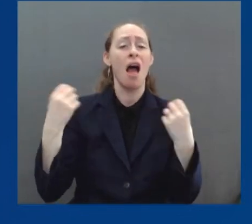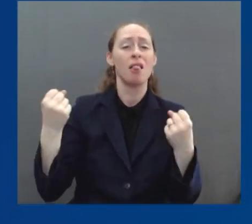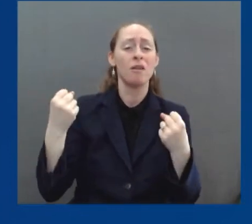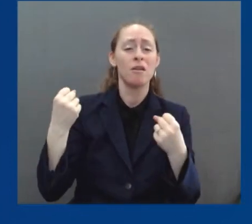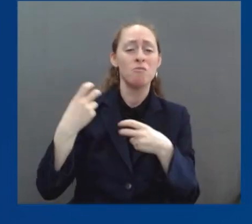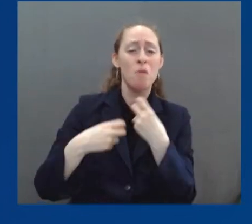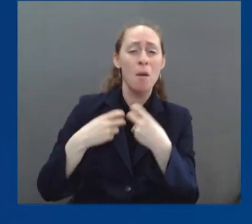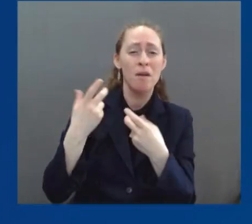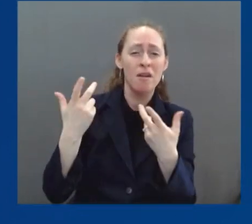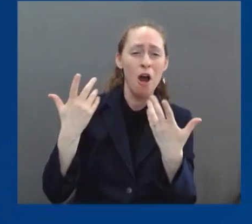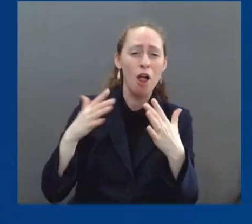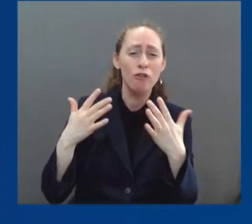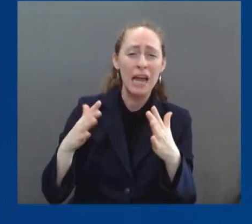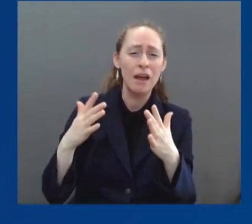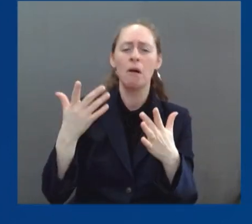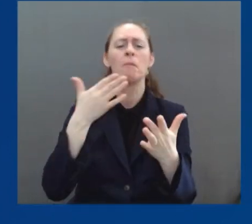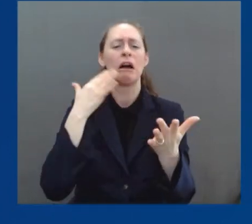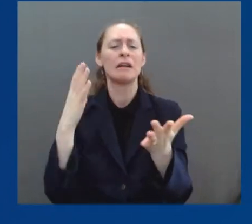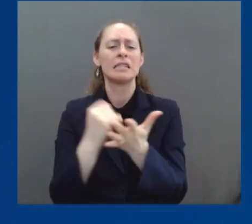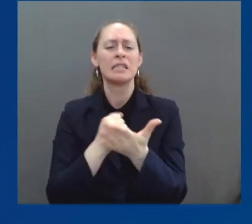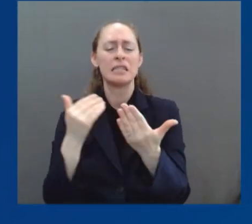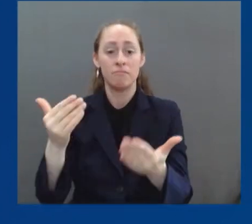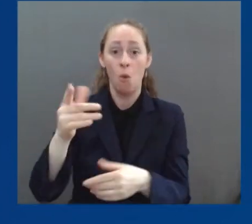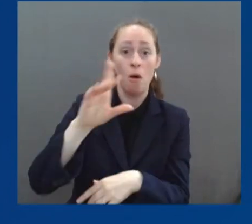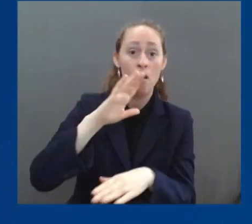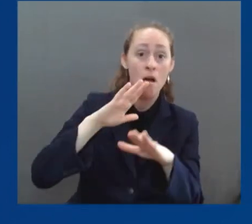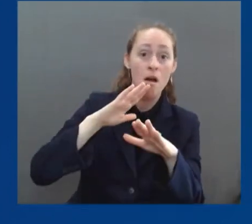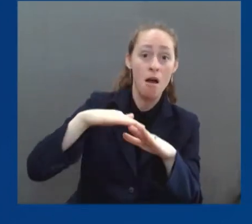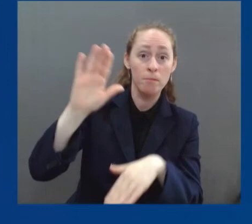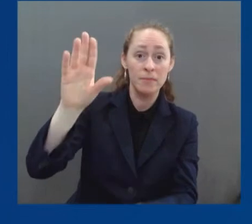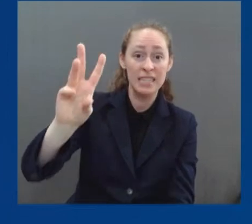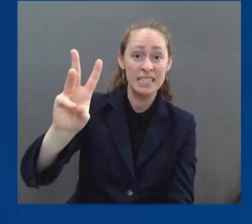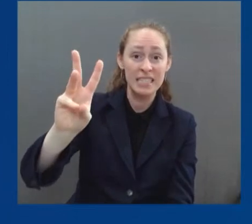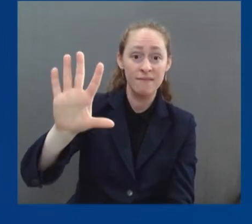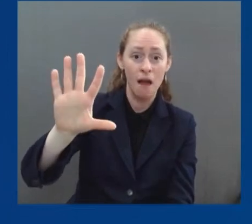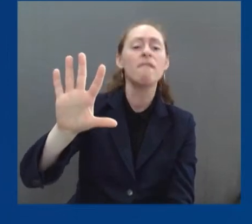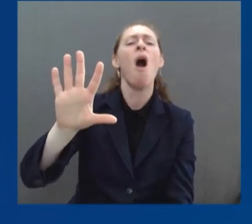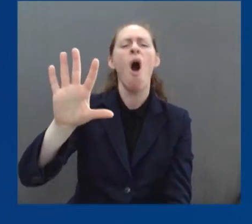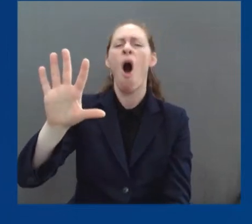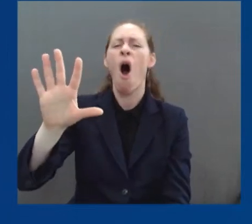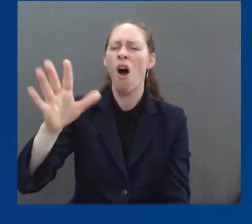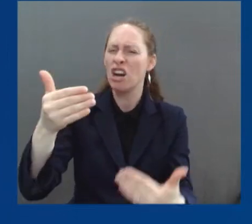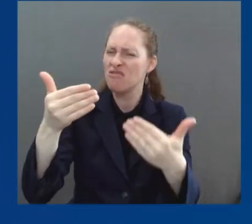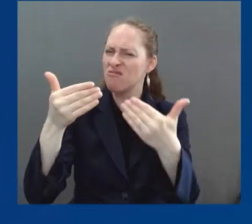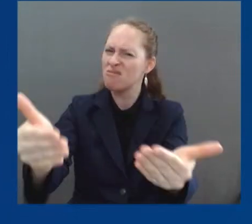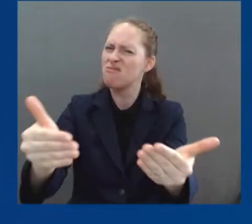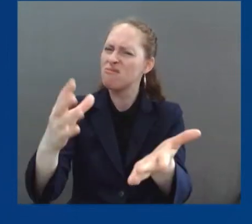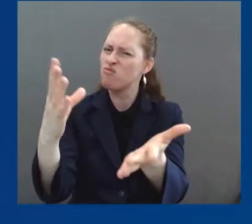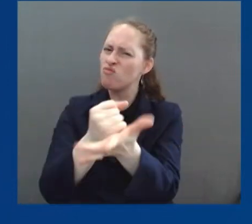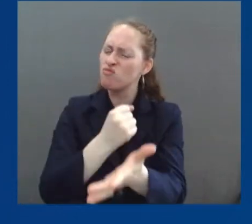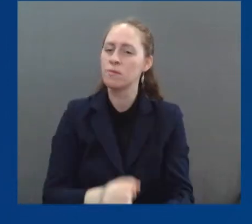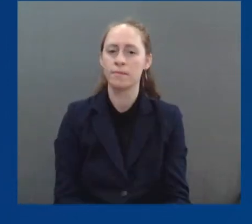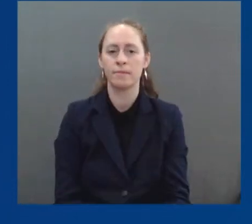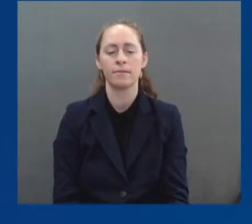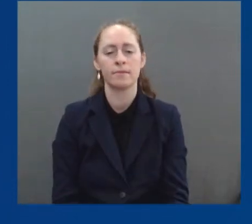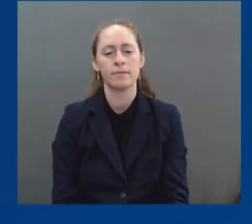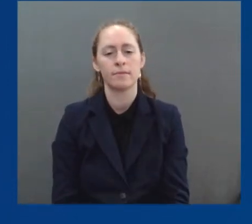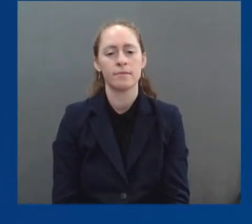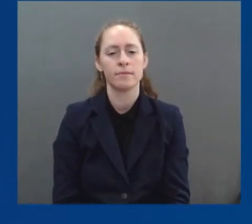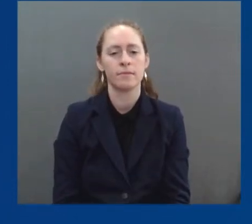very well need another shot come the fall, and that'll be the subject of an FDA meeting discussion